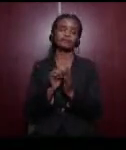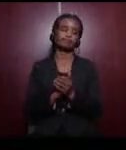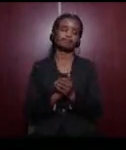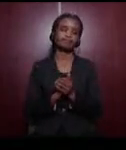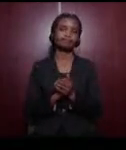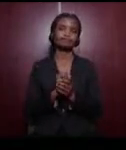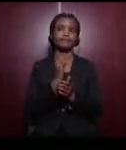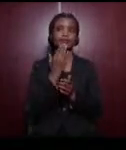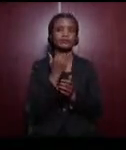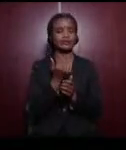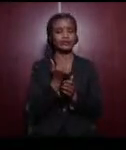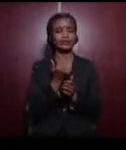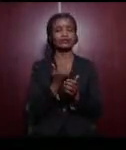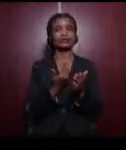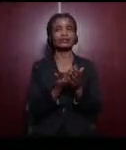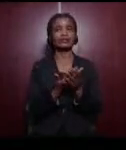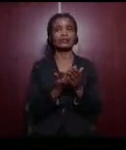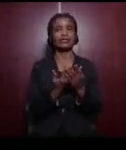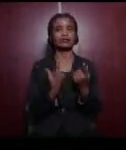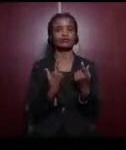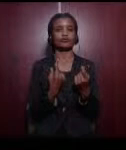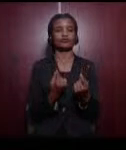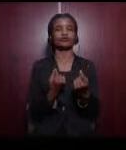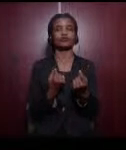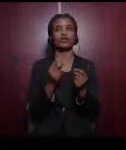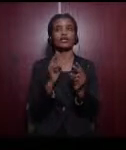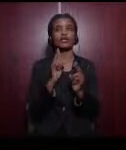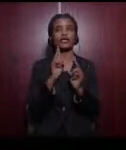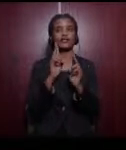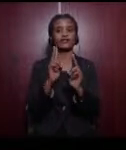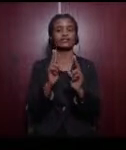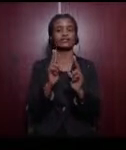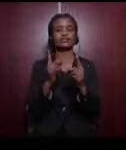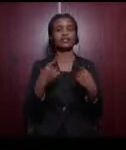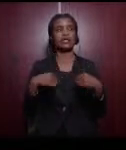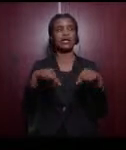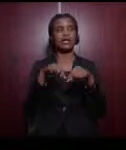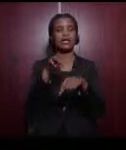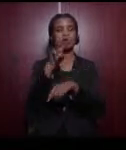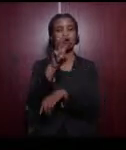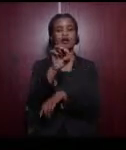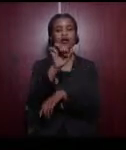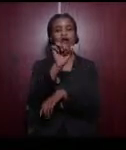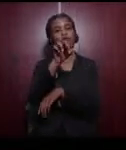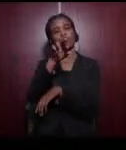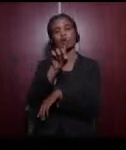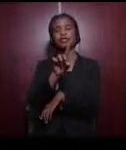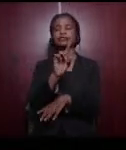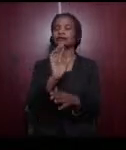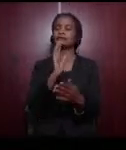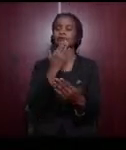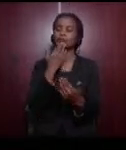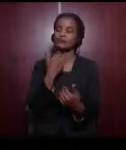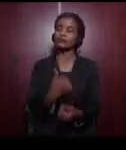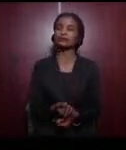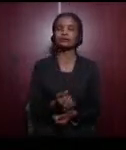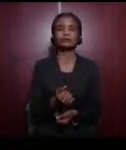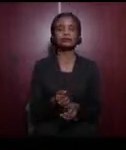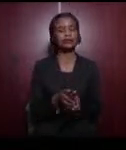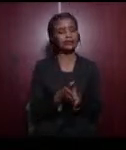you kindly please do a visit in our ward? Please, please, please. That's the request which we